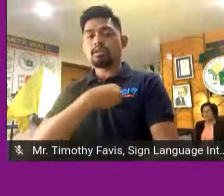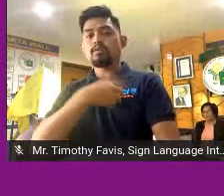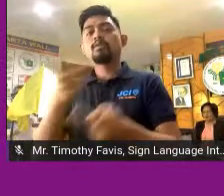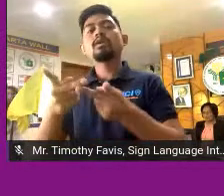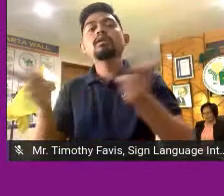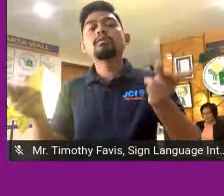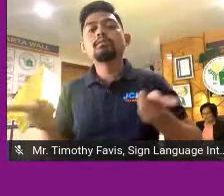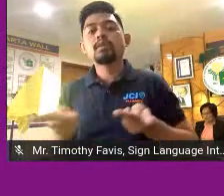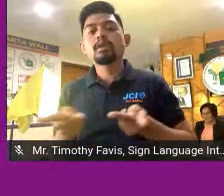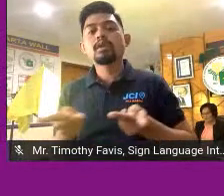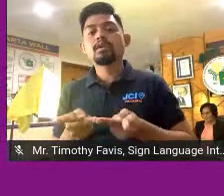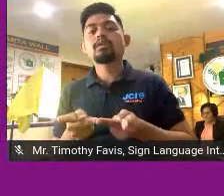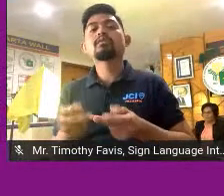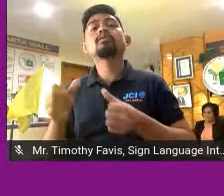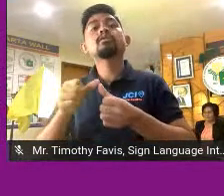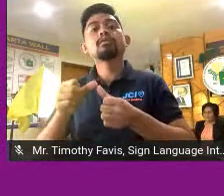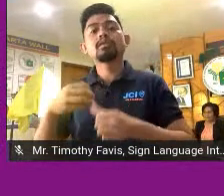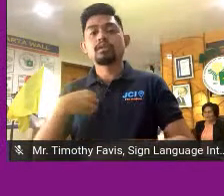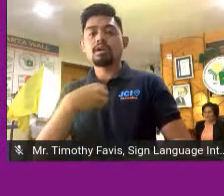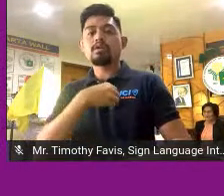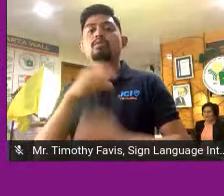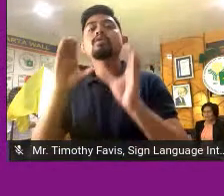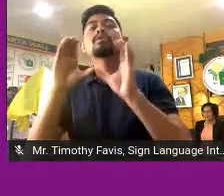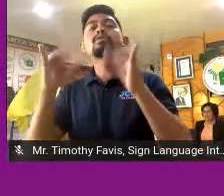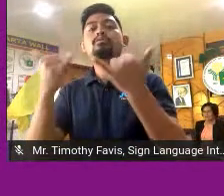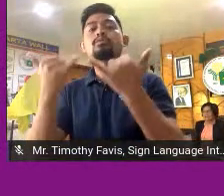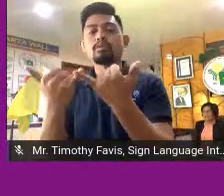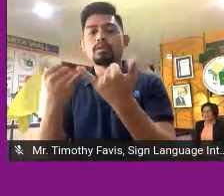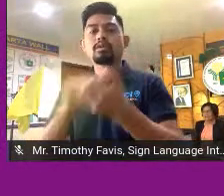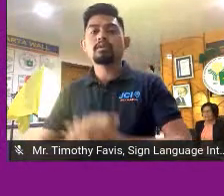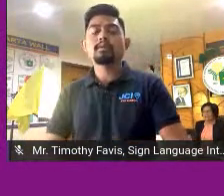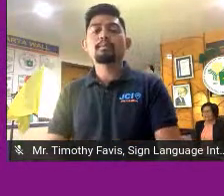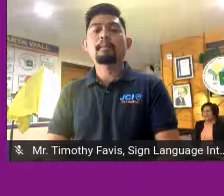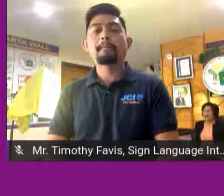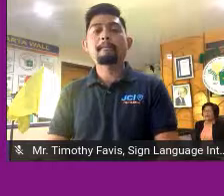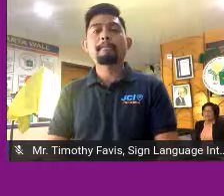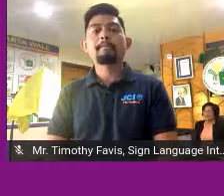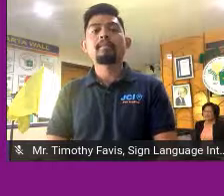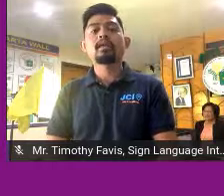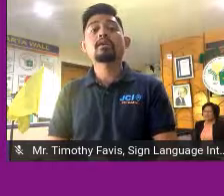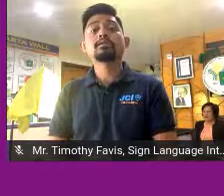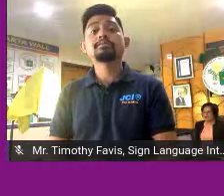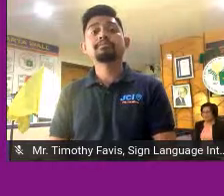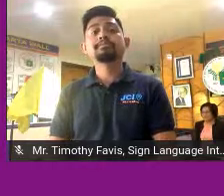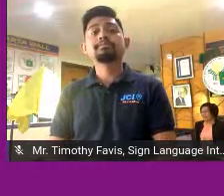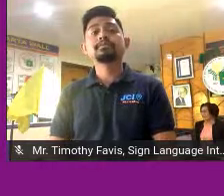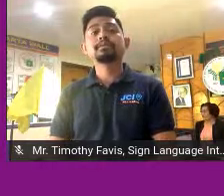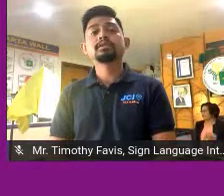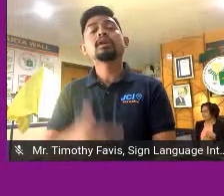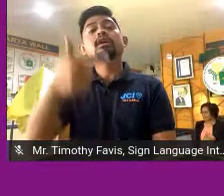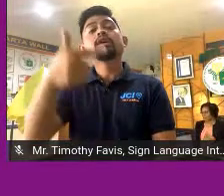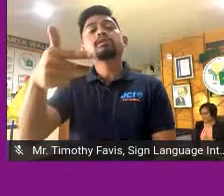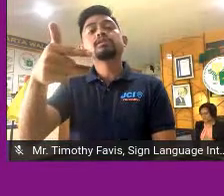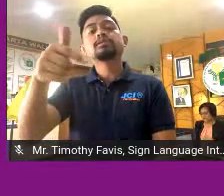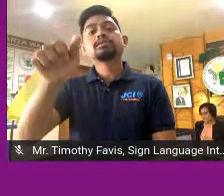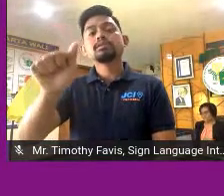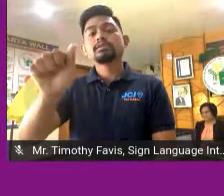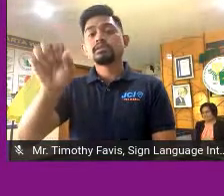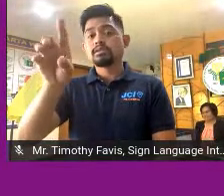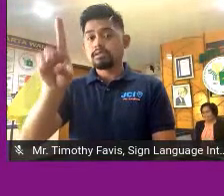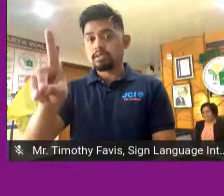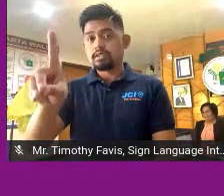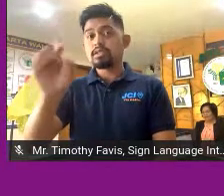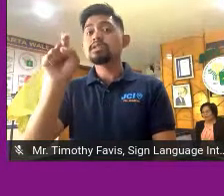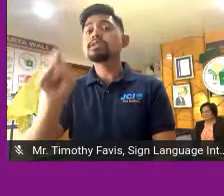our community. As I've said, that God should start within